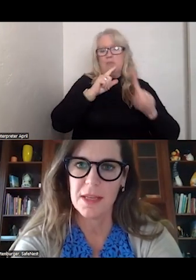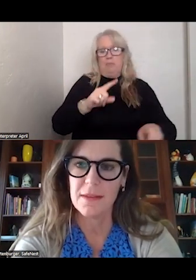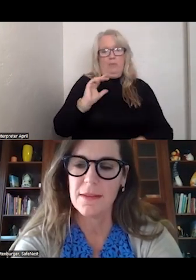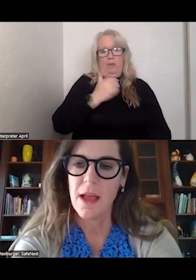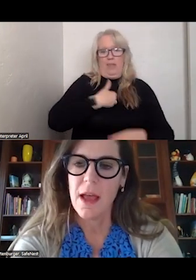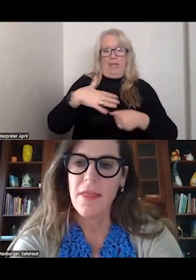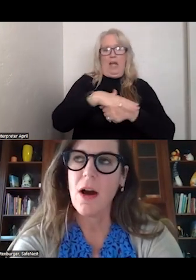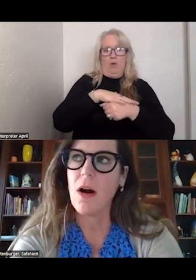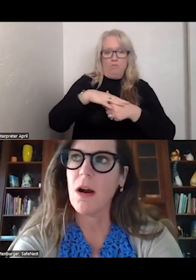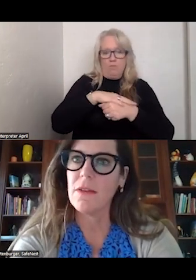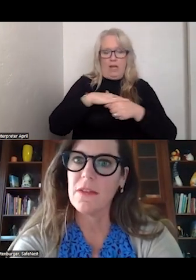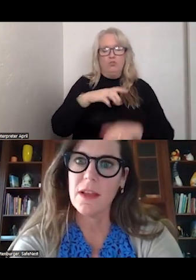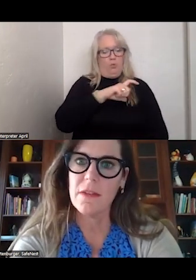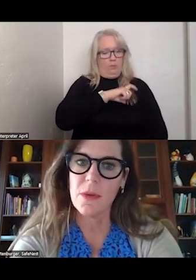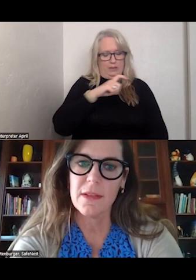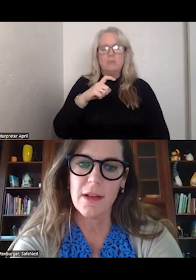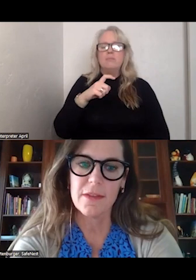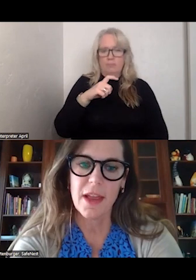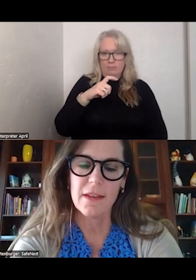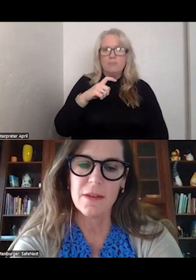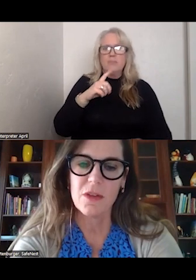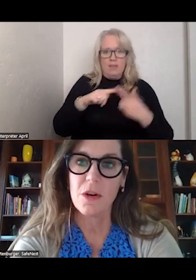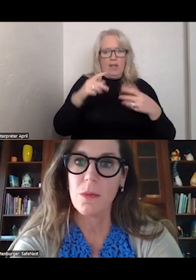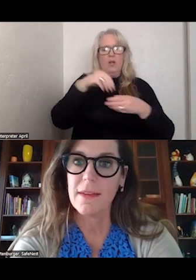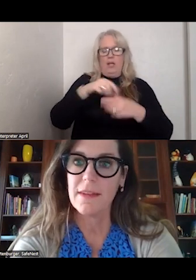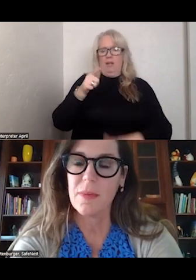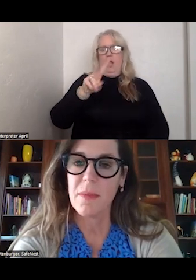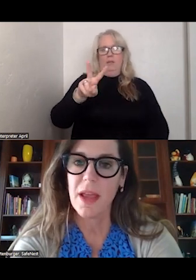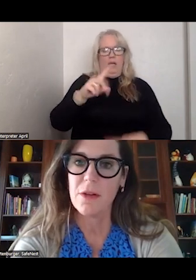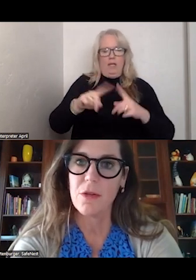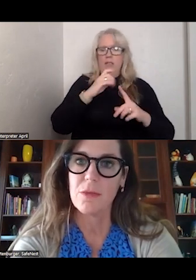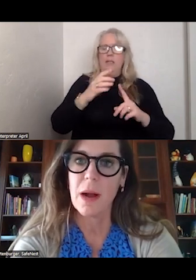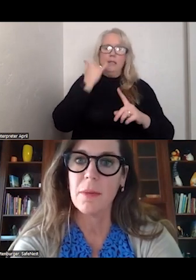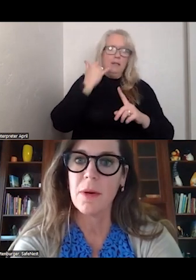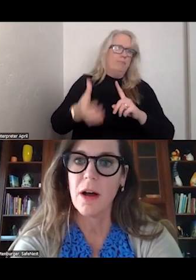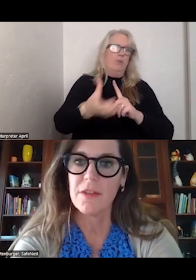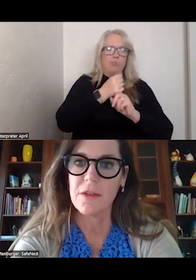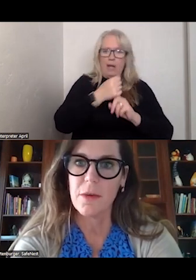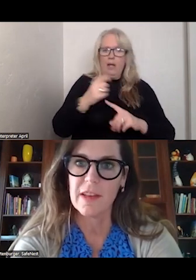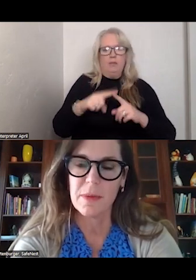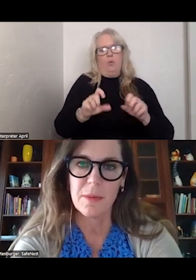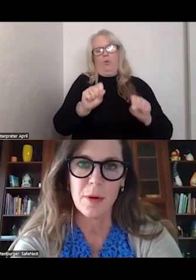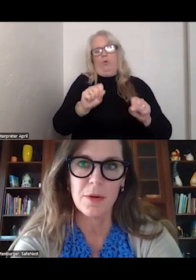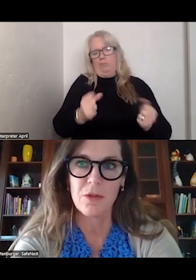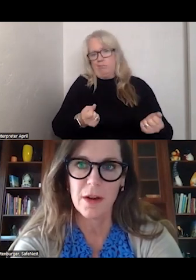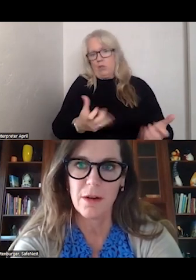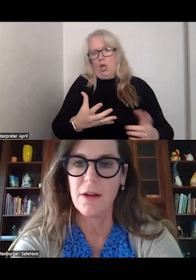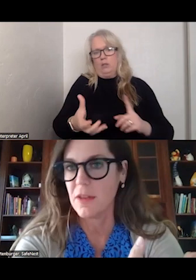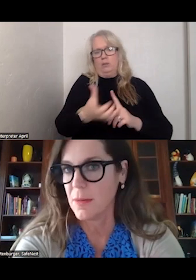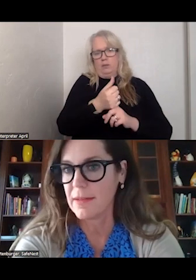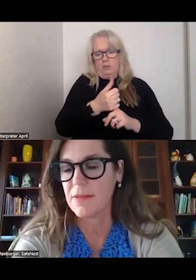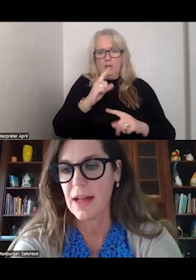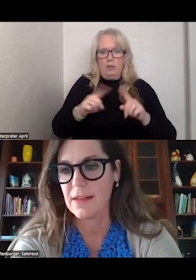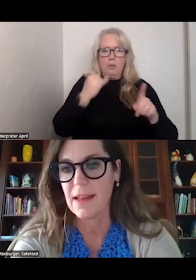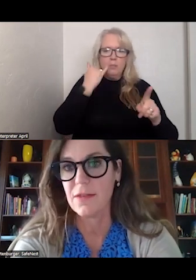Metro Police. They are scenes within Las Vegas in which an arrest has been made or there's a probable cause for an arrest, but the perpetrator of